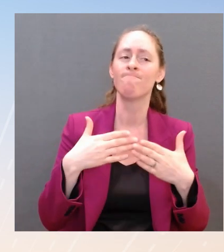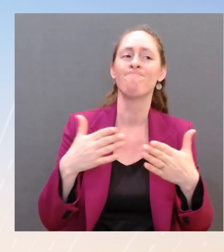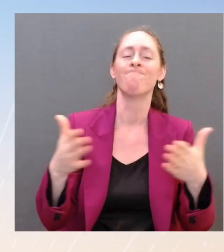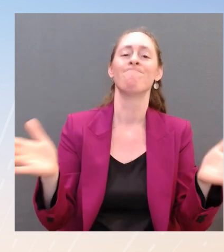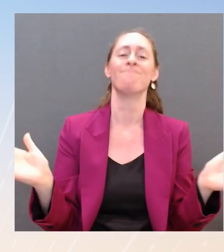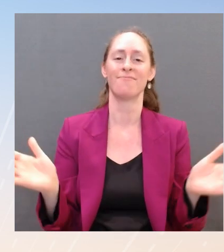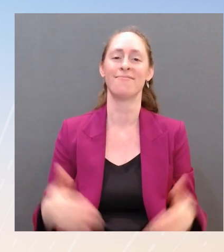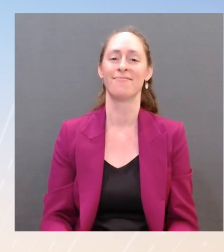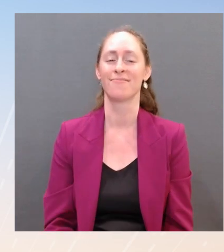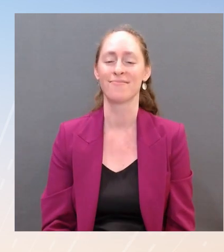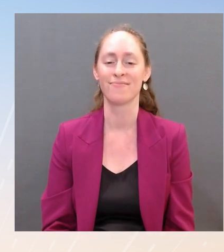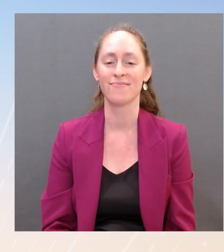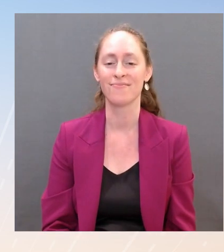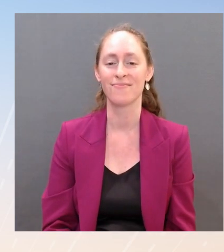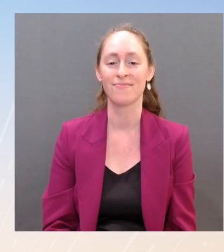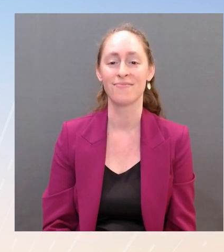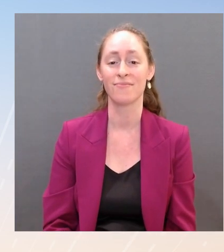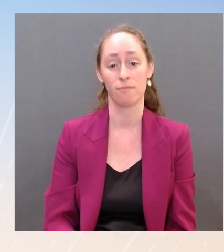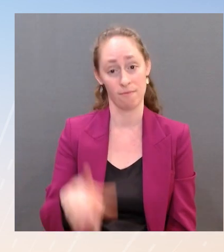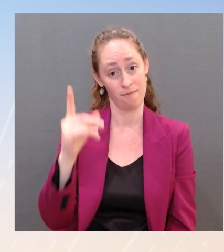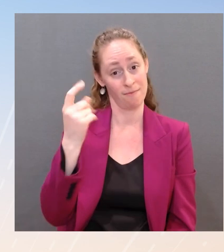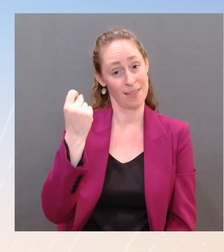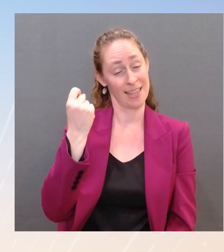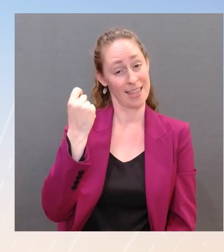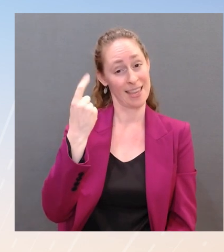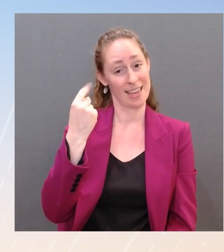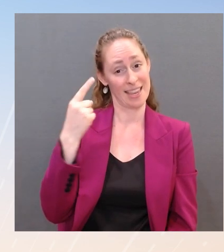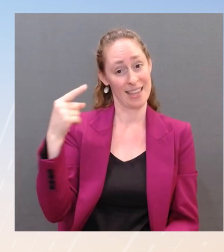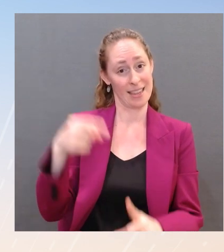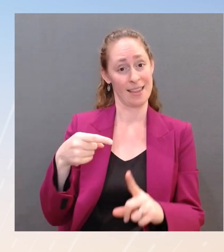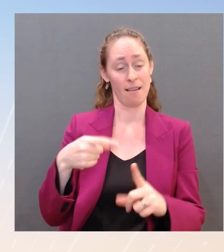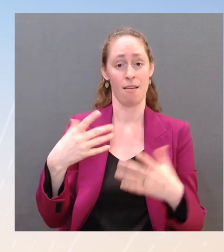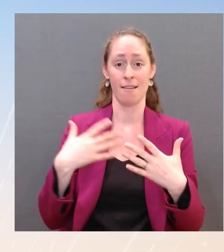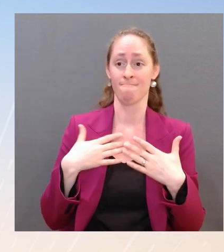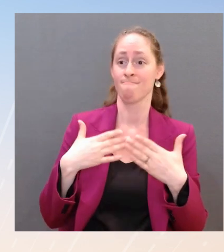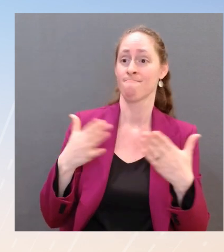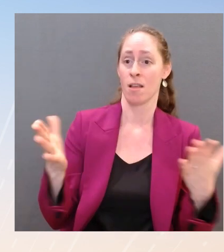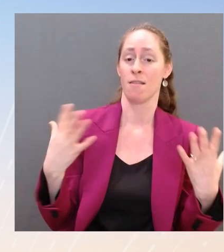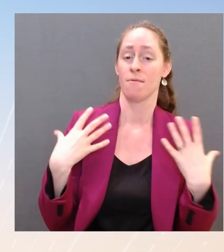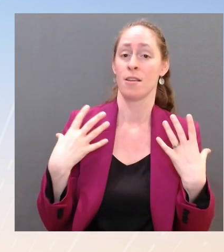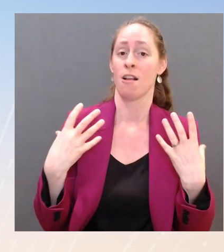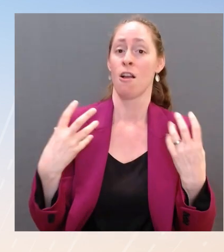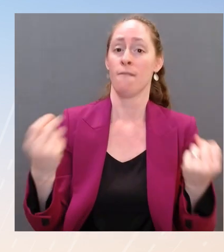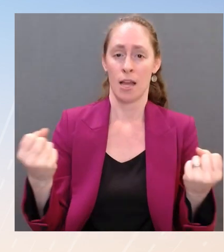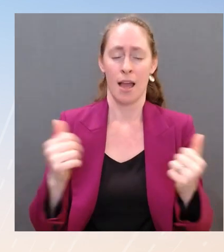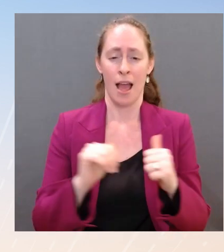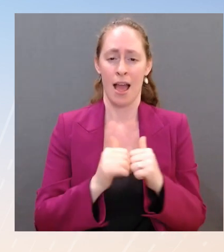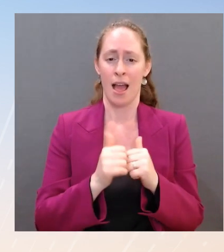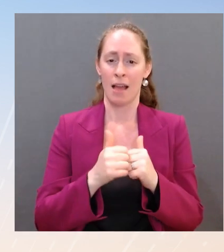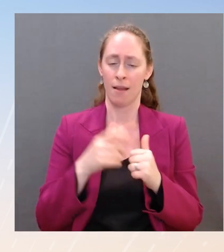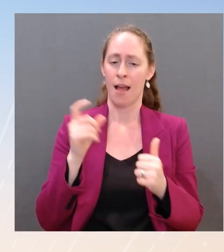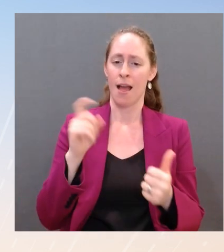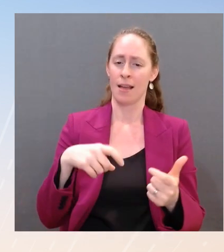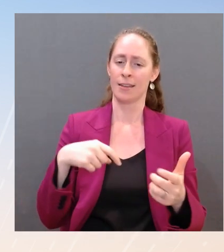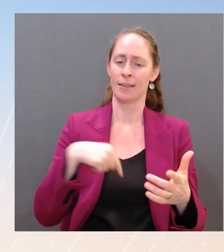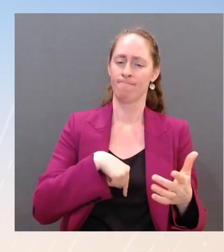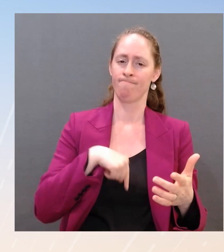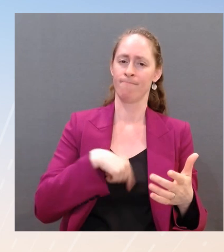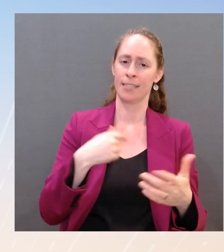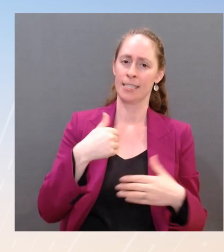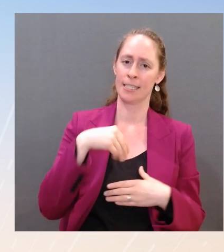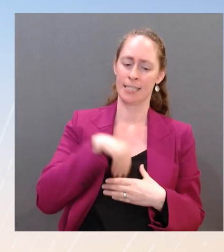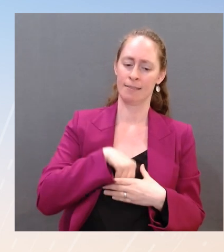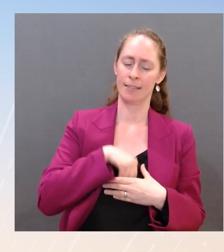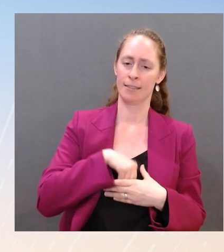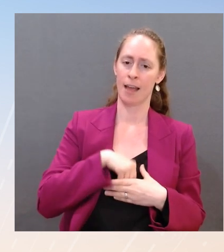same as healing. And sometimes the darkness is inside of us too. And over